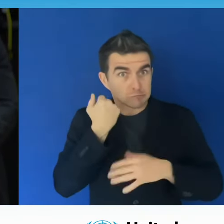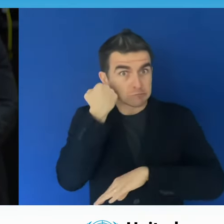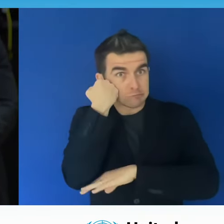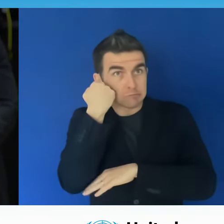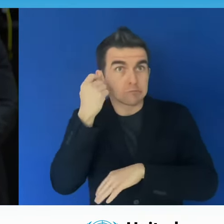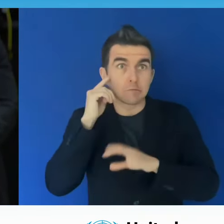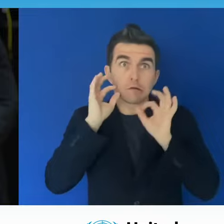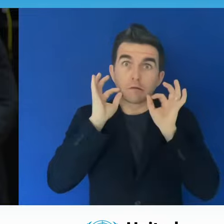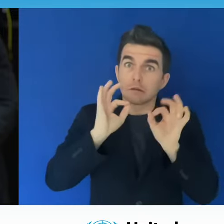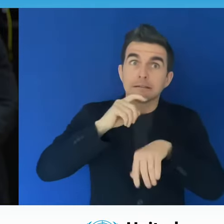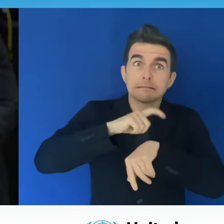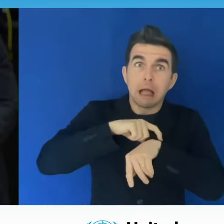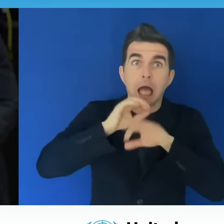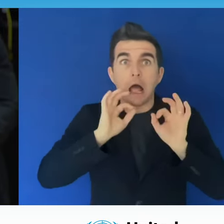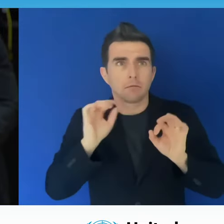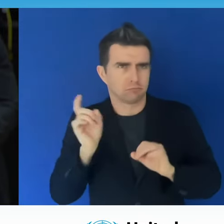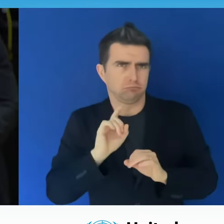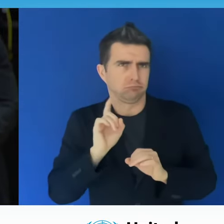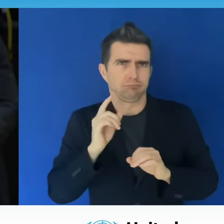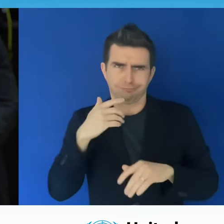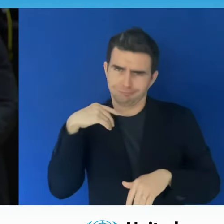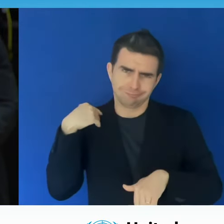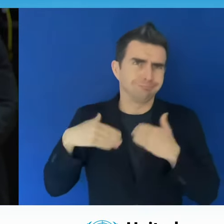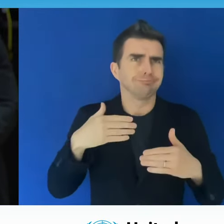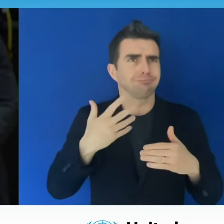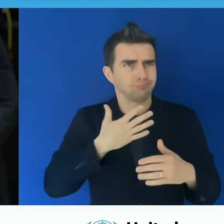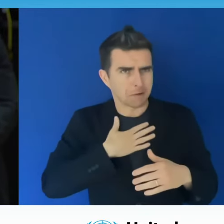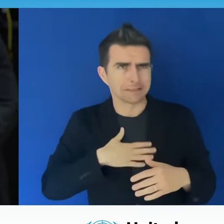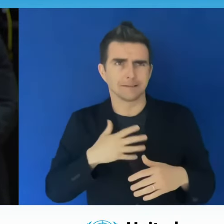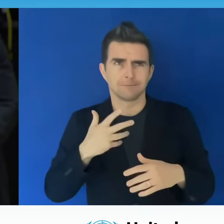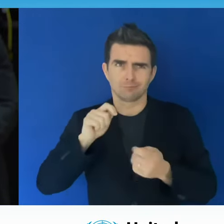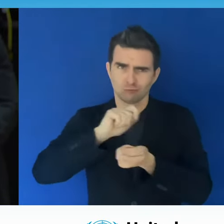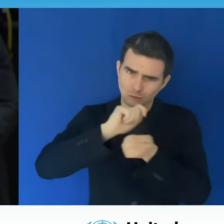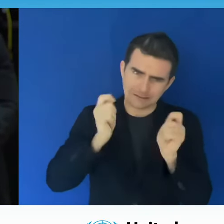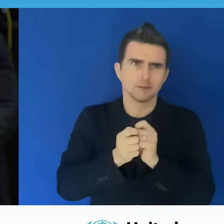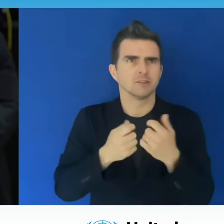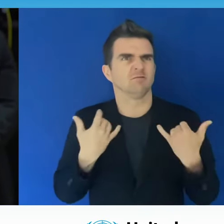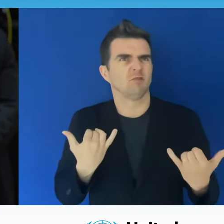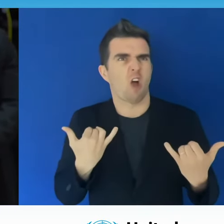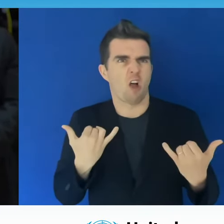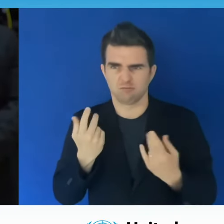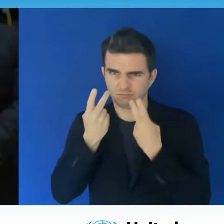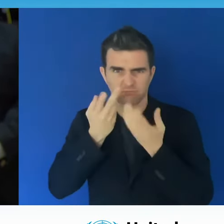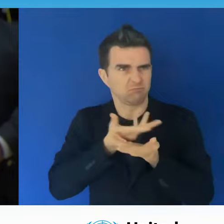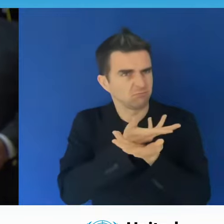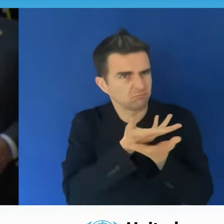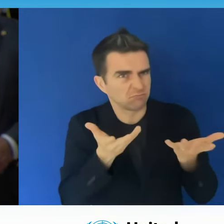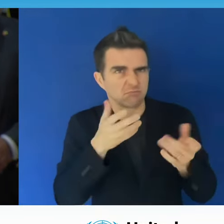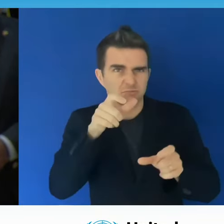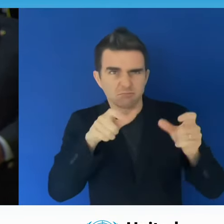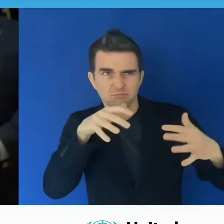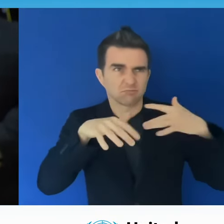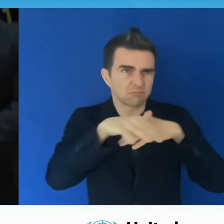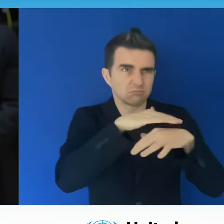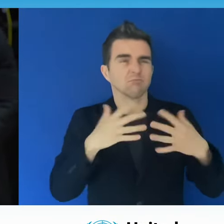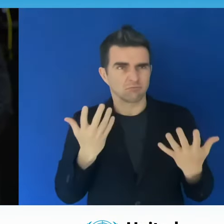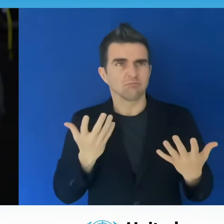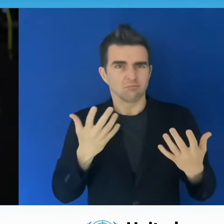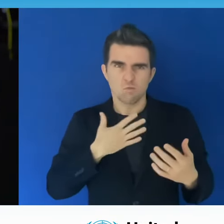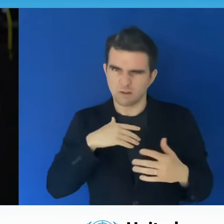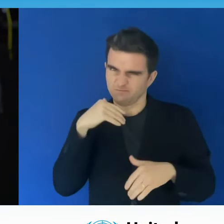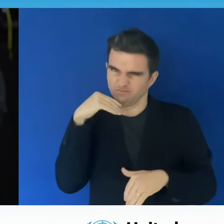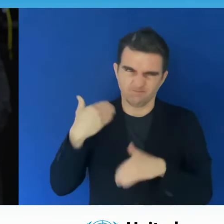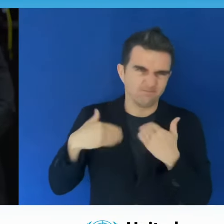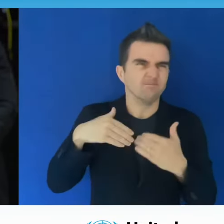changes that we want to see in our societies. Meeting tens and thousands of other young leaders to collaborate from across the